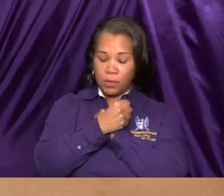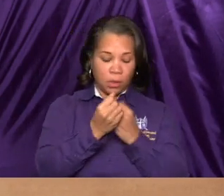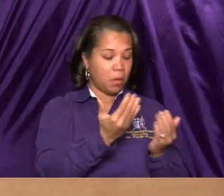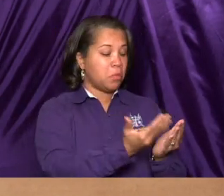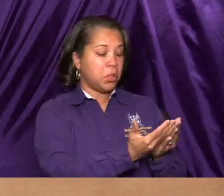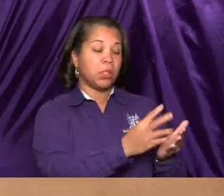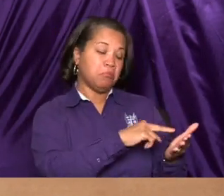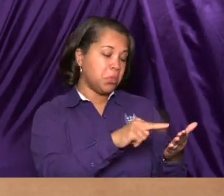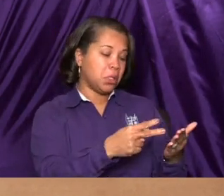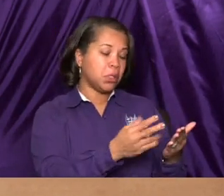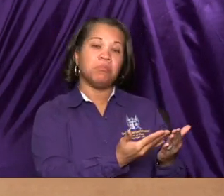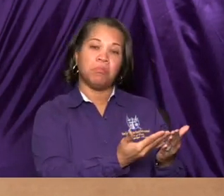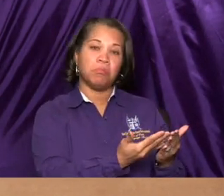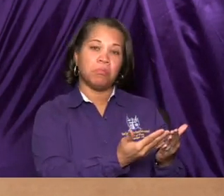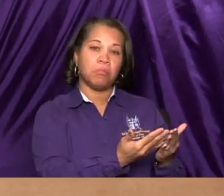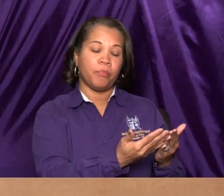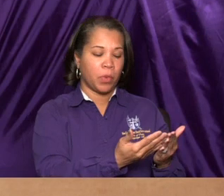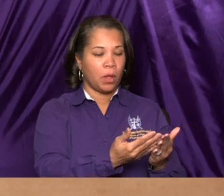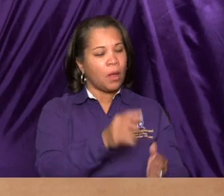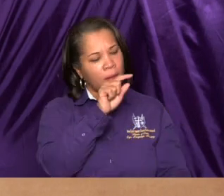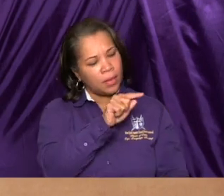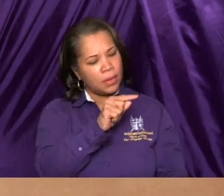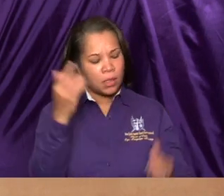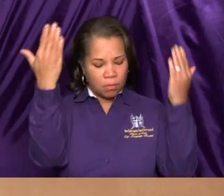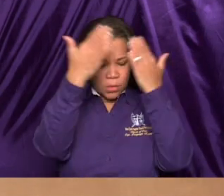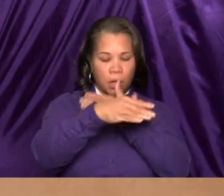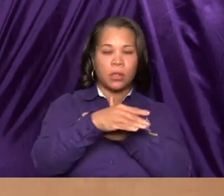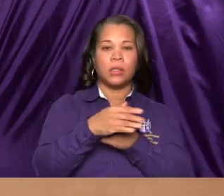up in this darkness, it states,